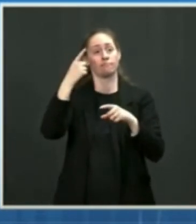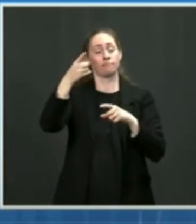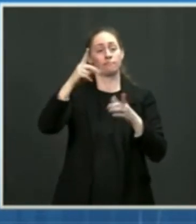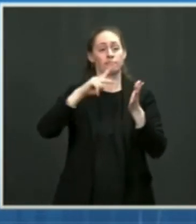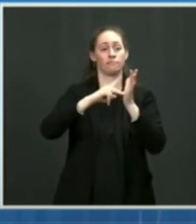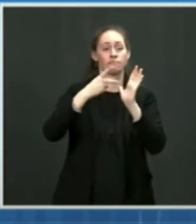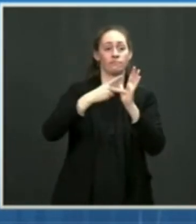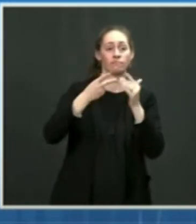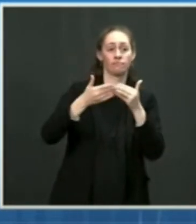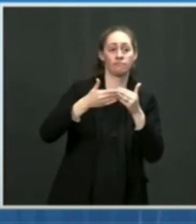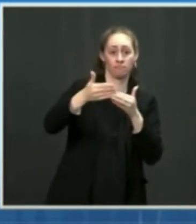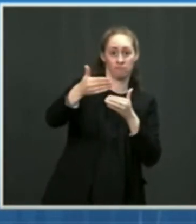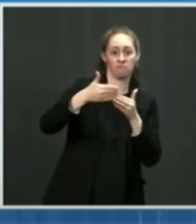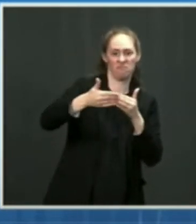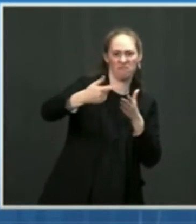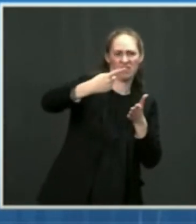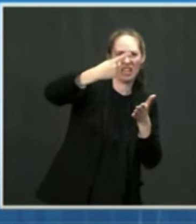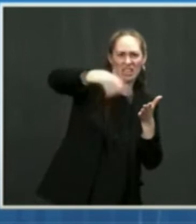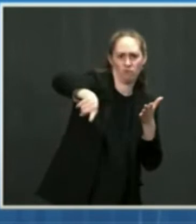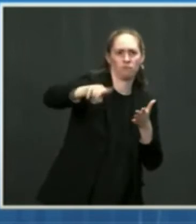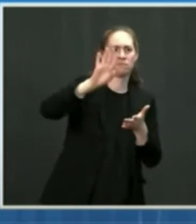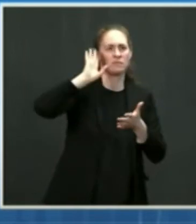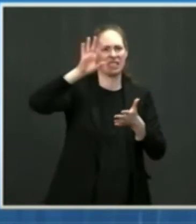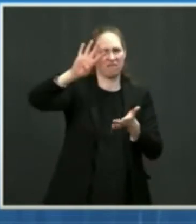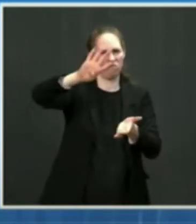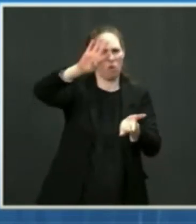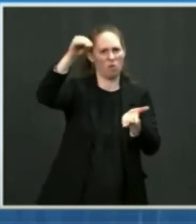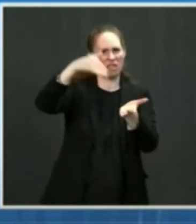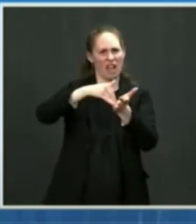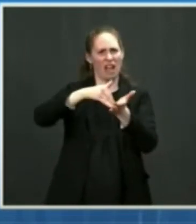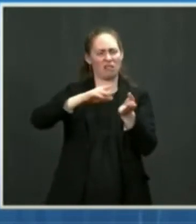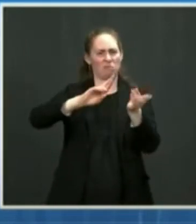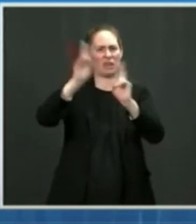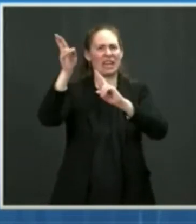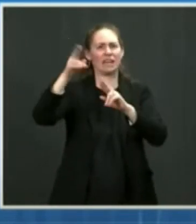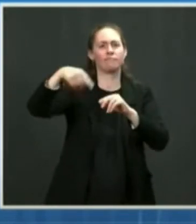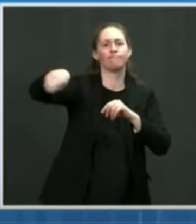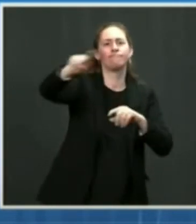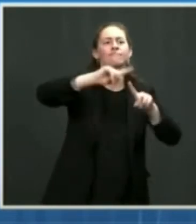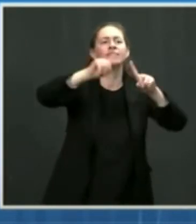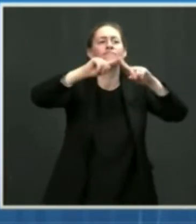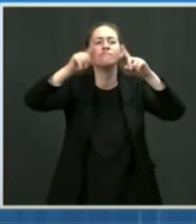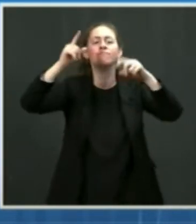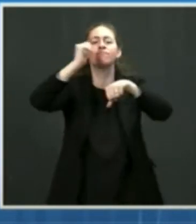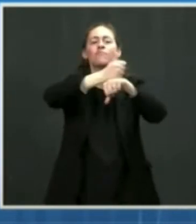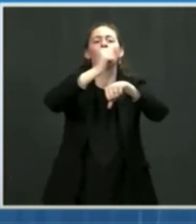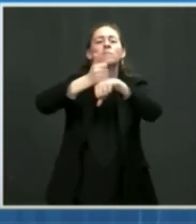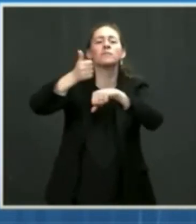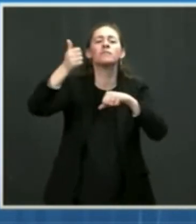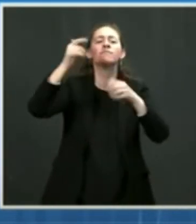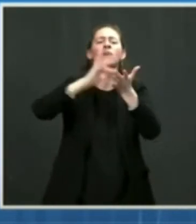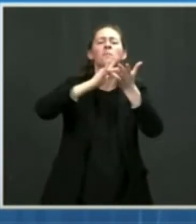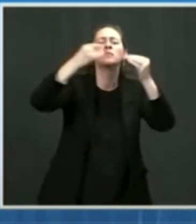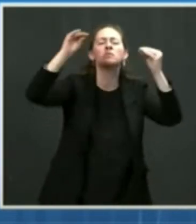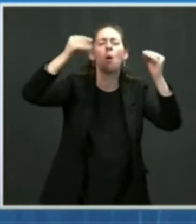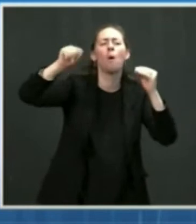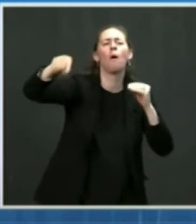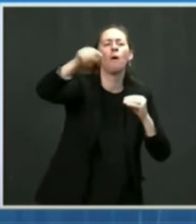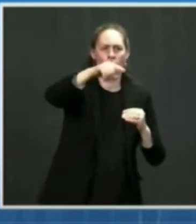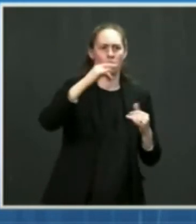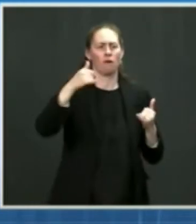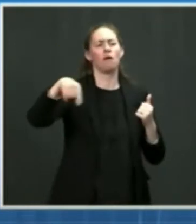40,000 pharmacies will have available doses. Most of the pharmacies, most certainly the major national ones, have availability to